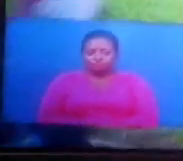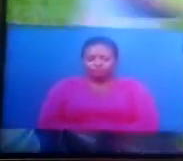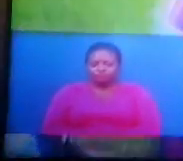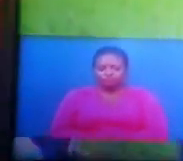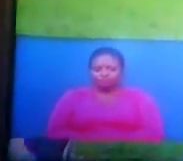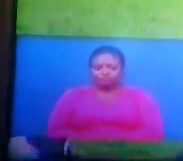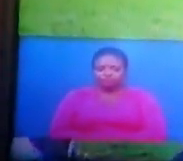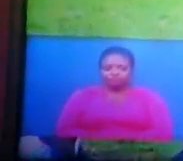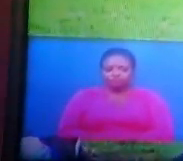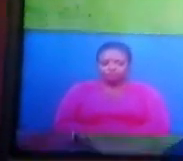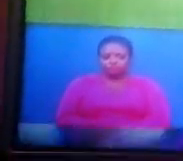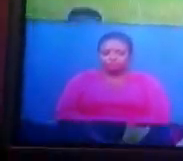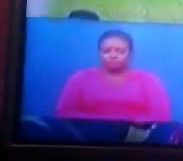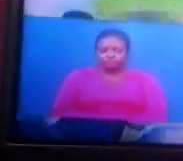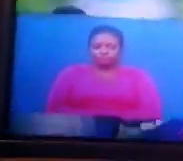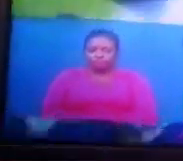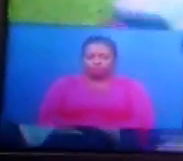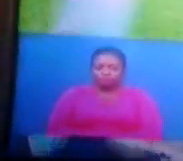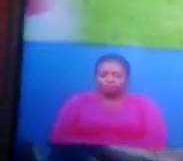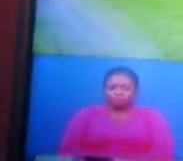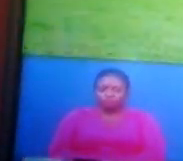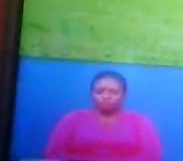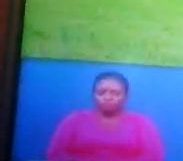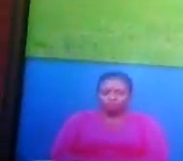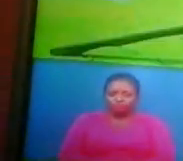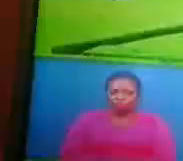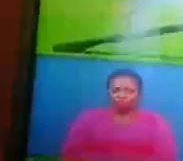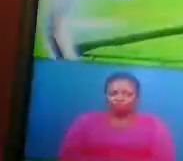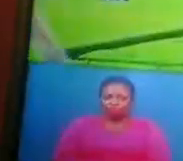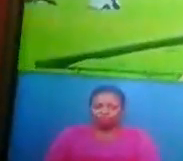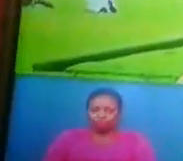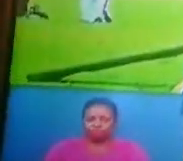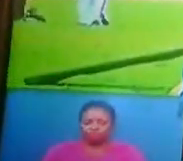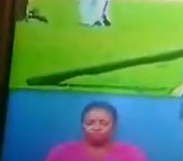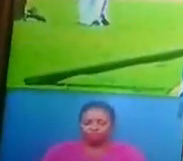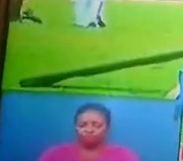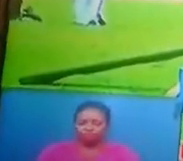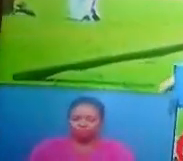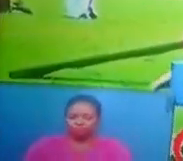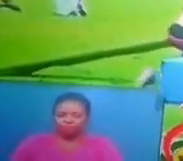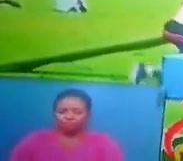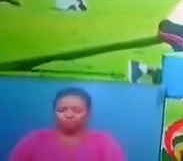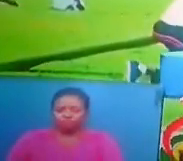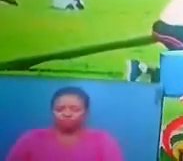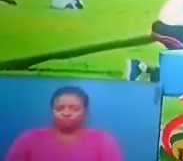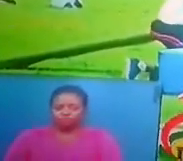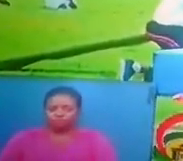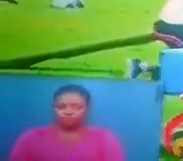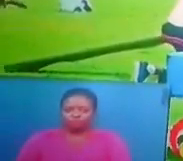were. But I'm not seeing horses. I'm seeing men jump over what looks like a